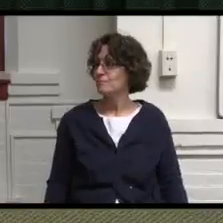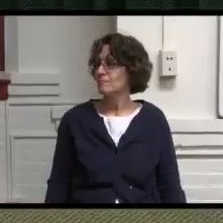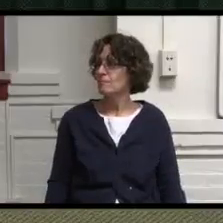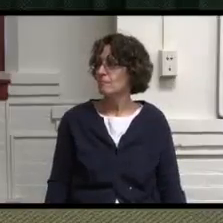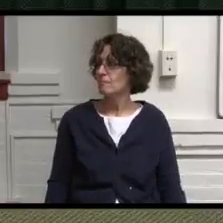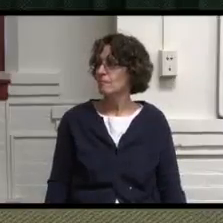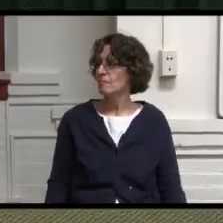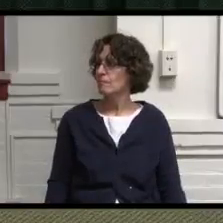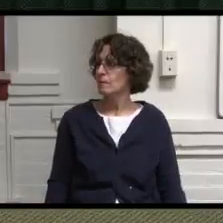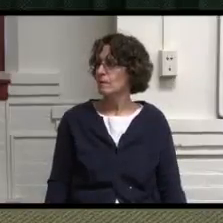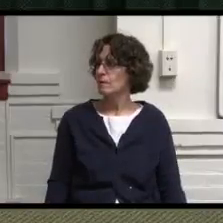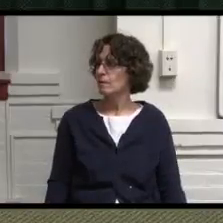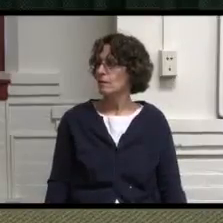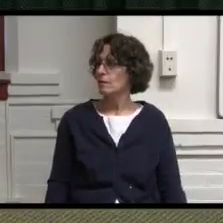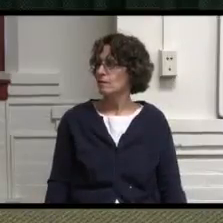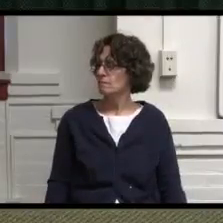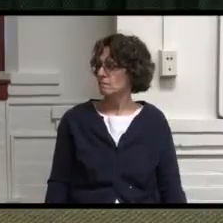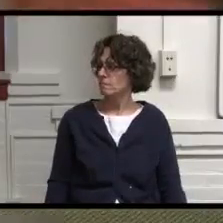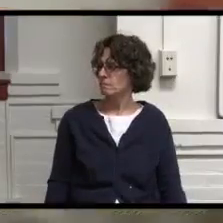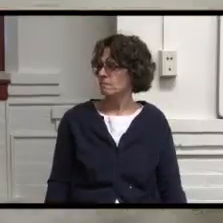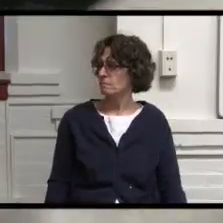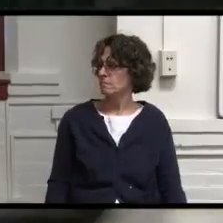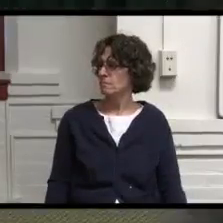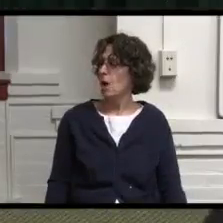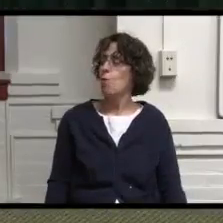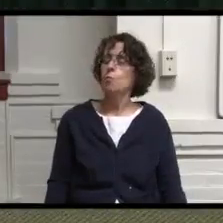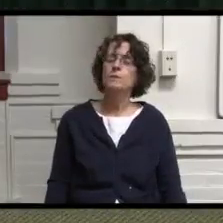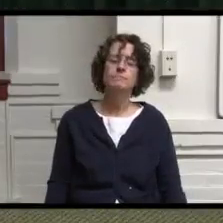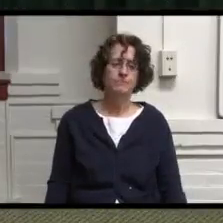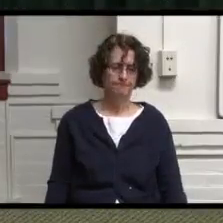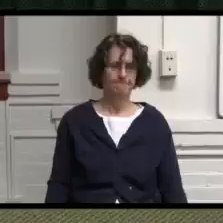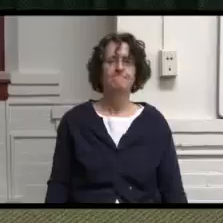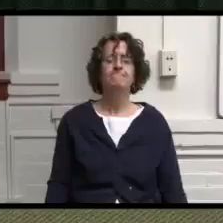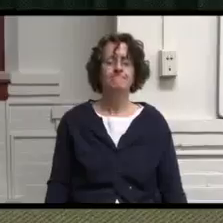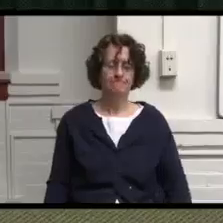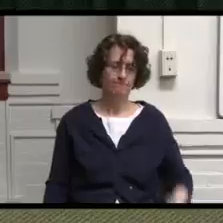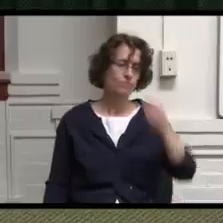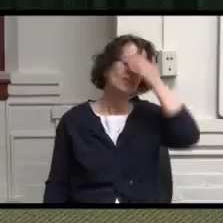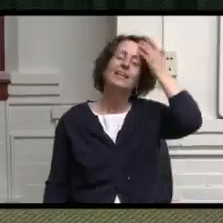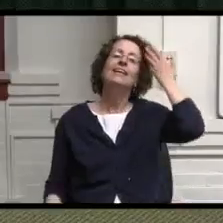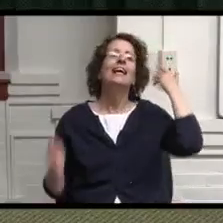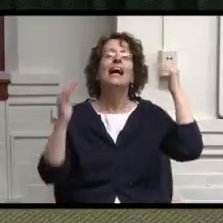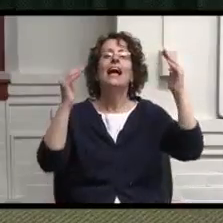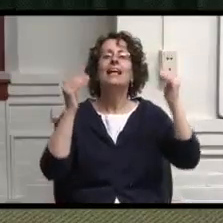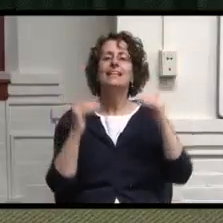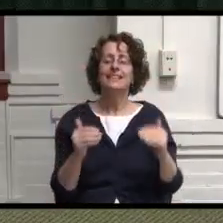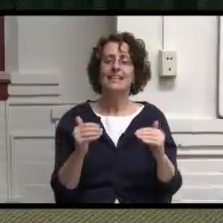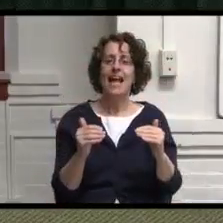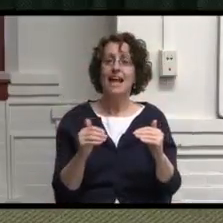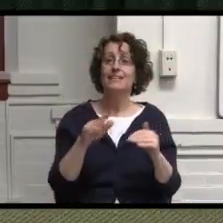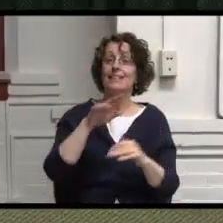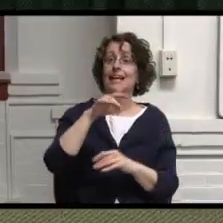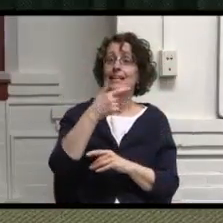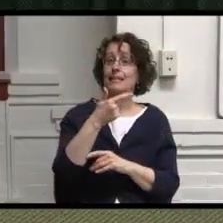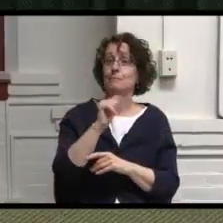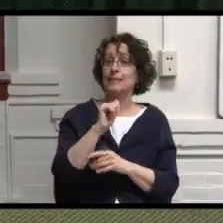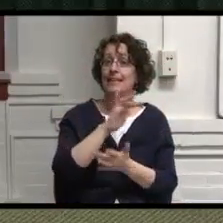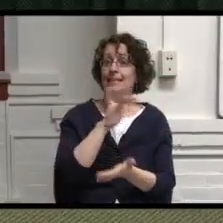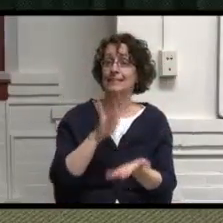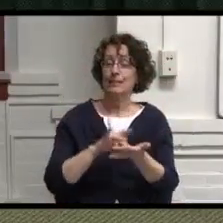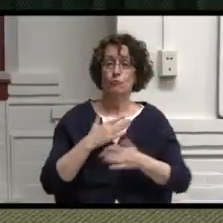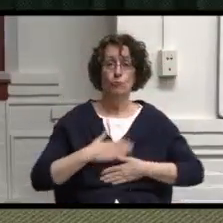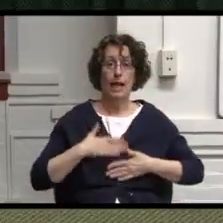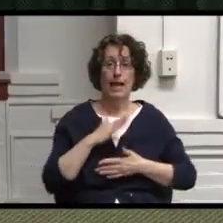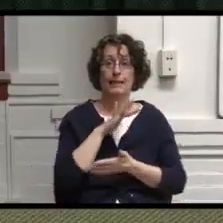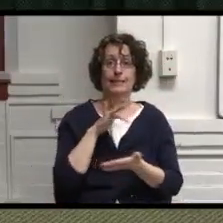All right, I guess Carol Lalott is up next. We're gonna talk about the bid for the Phase 2 of the window replacements